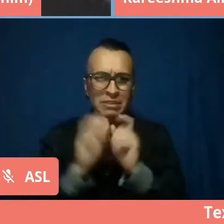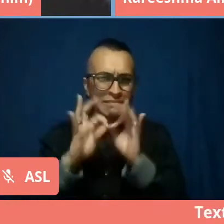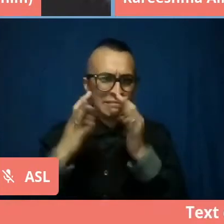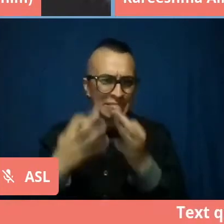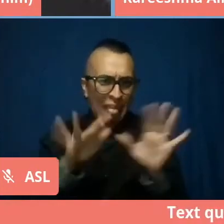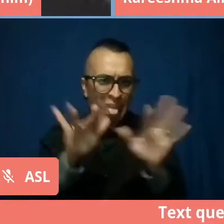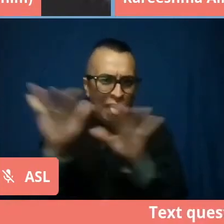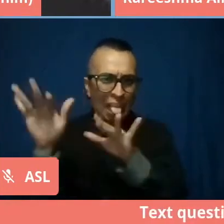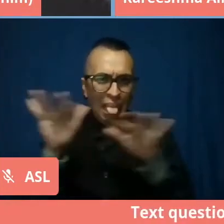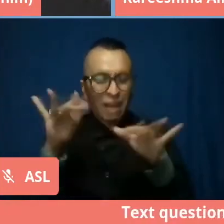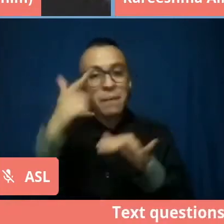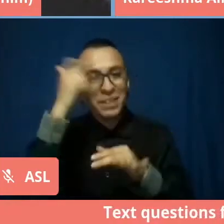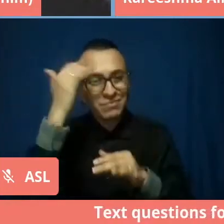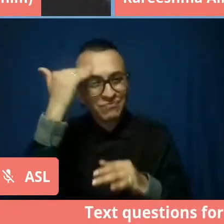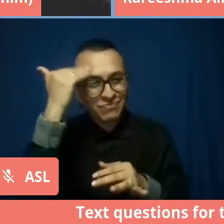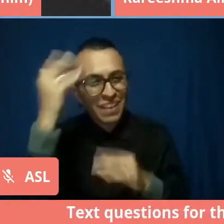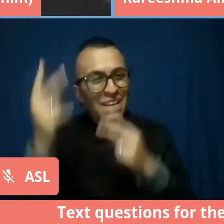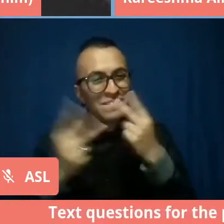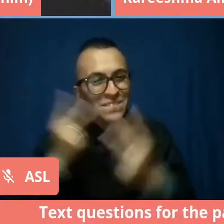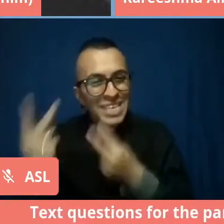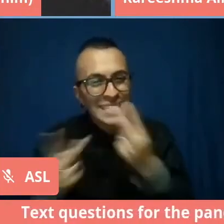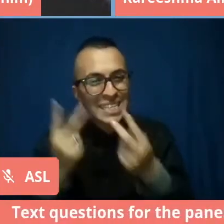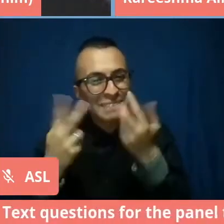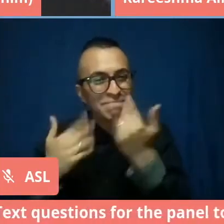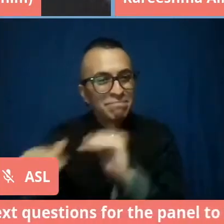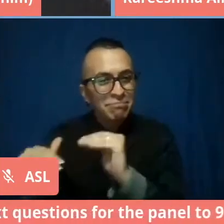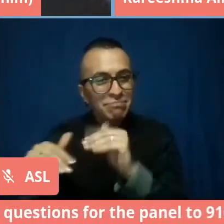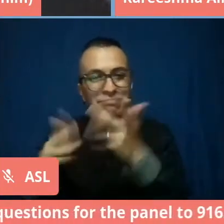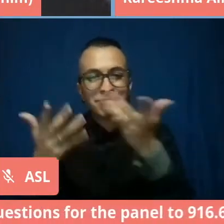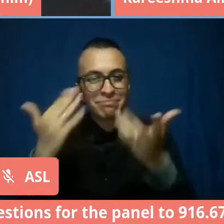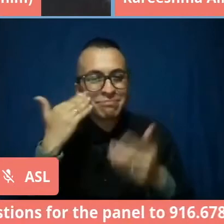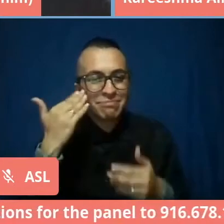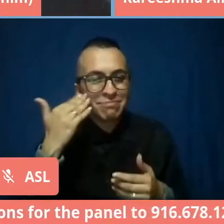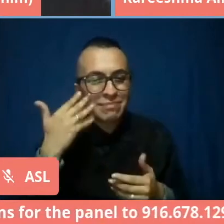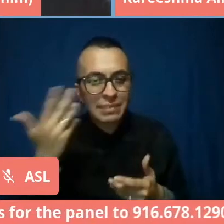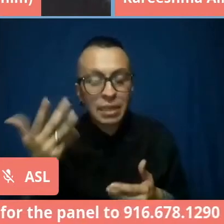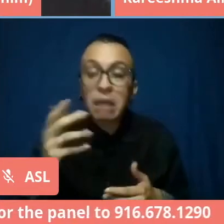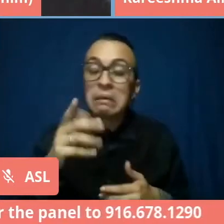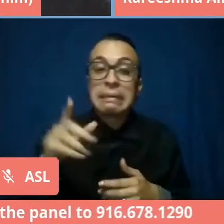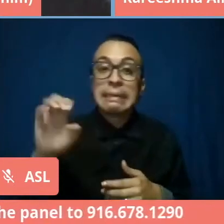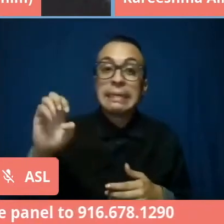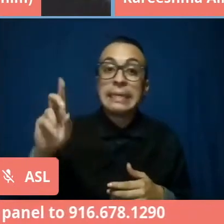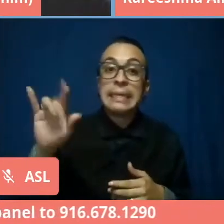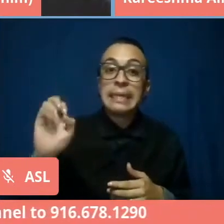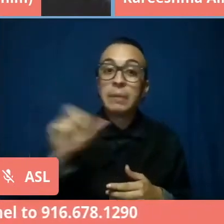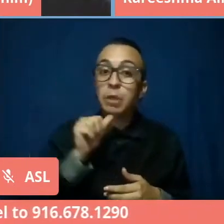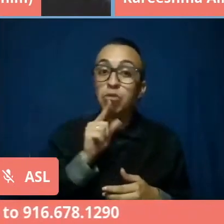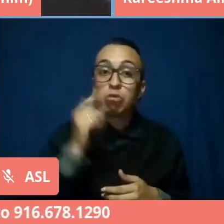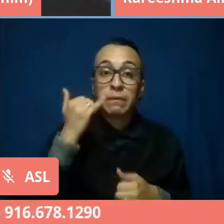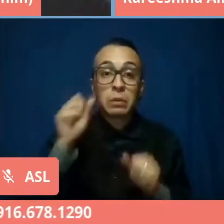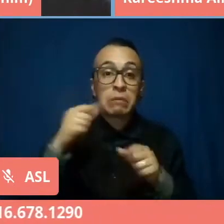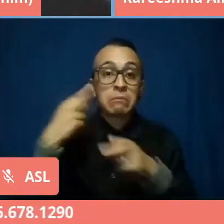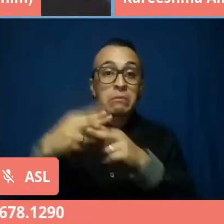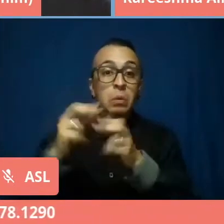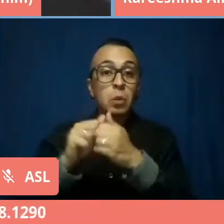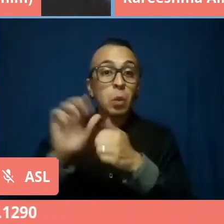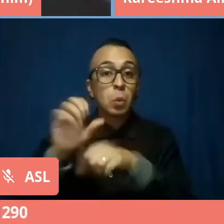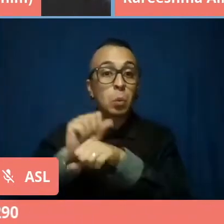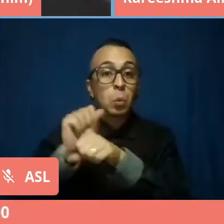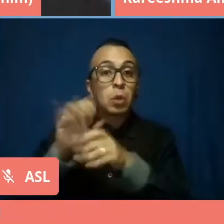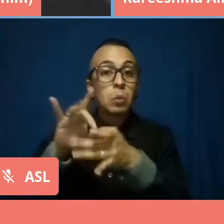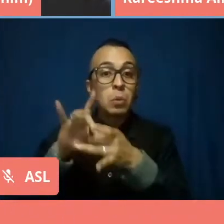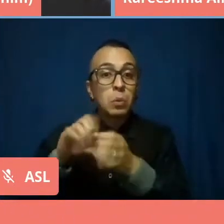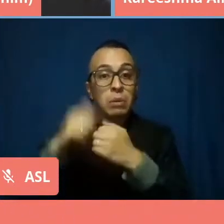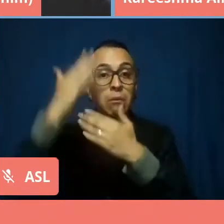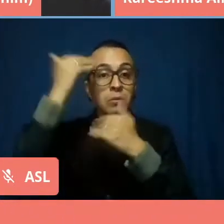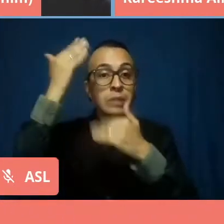been in place on visiting, on ombuds, et cetera. Edie, I don't know if you can talk about that from your work with the Alzheimer's Association. We know a significant